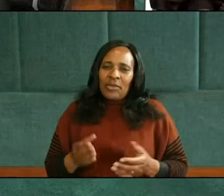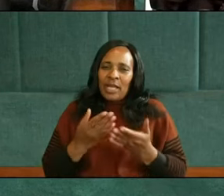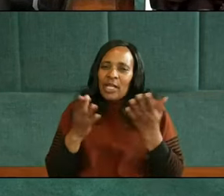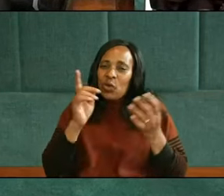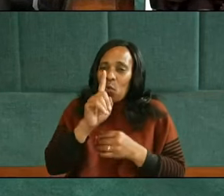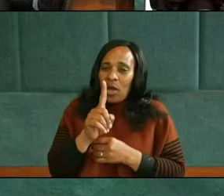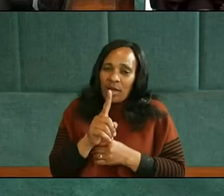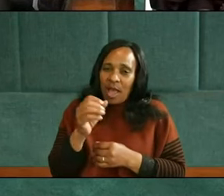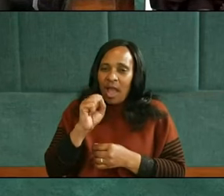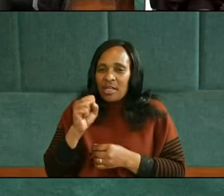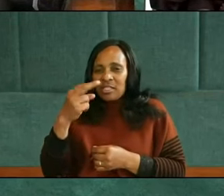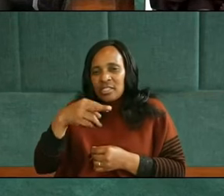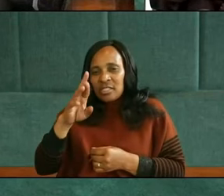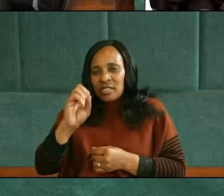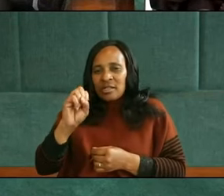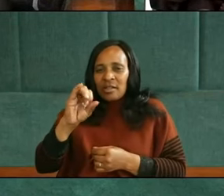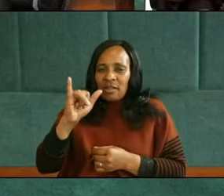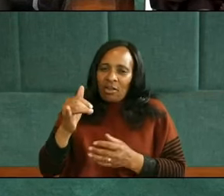Anyone, Ashley or Barbara?